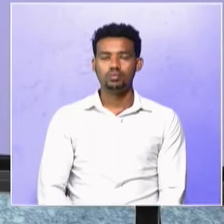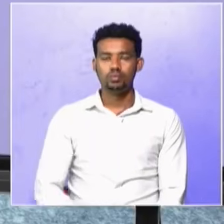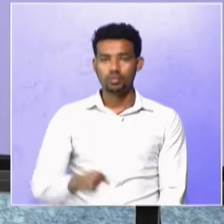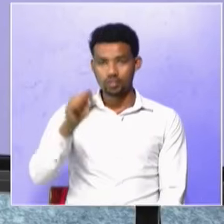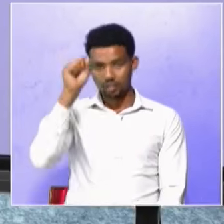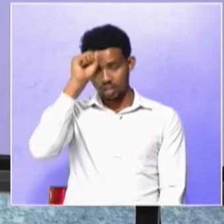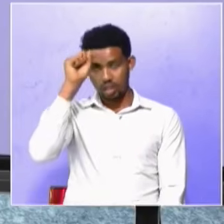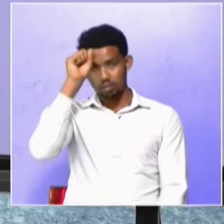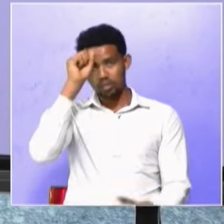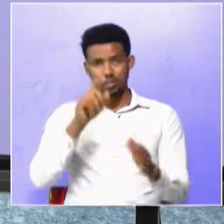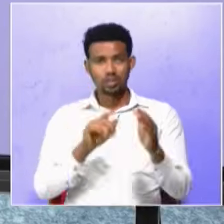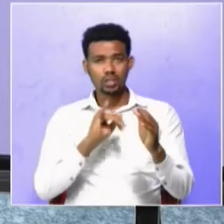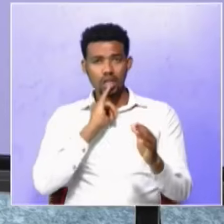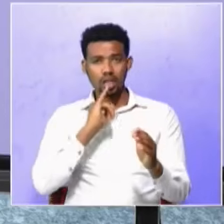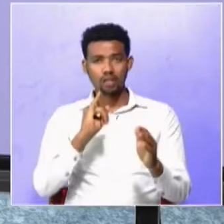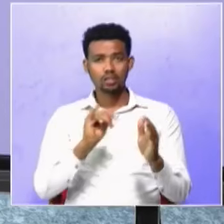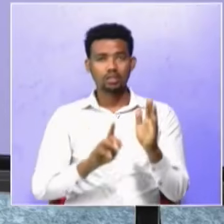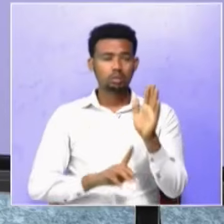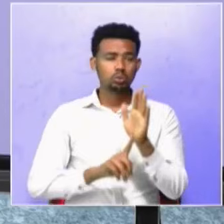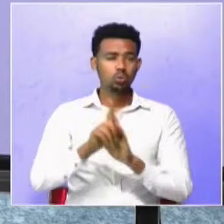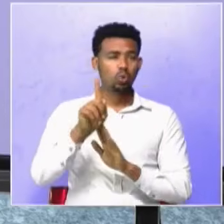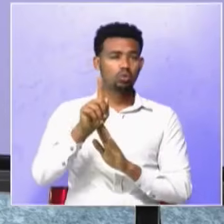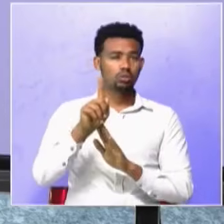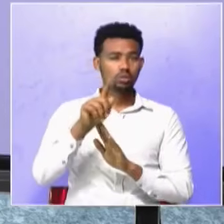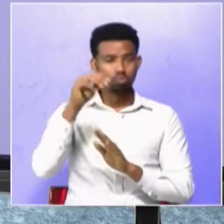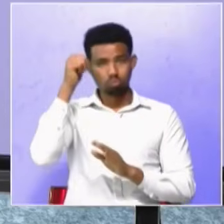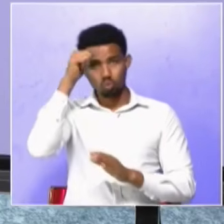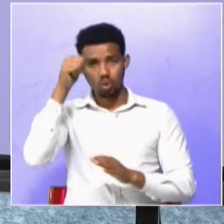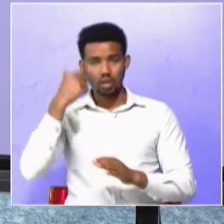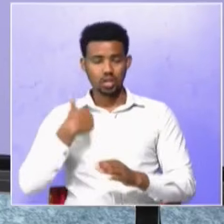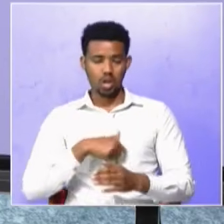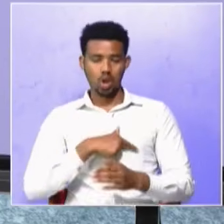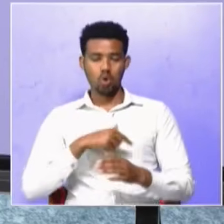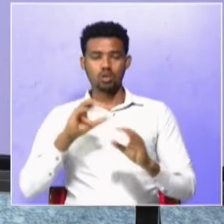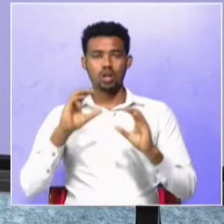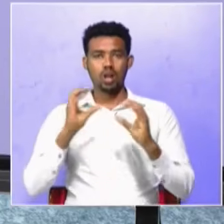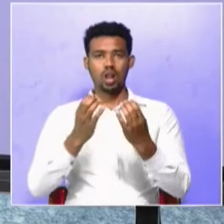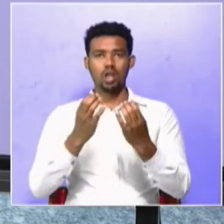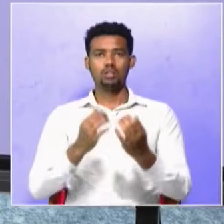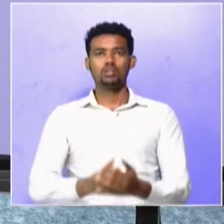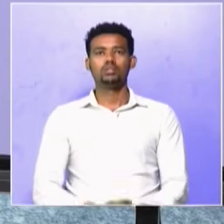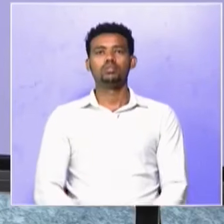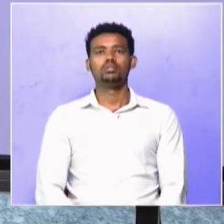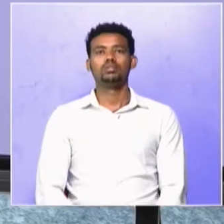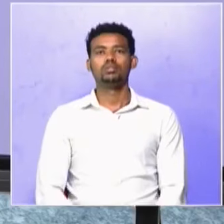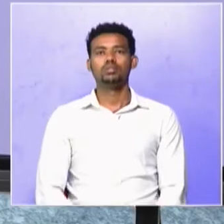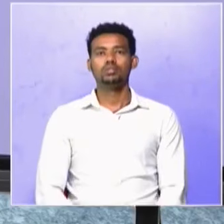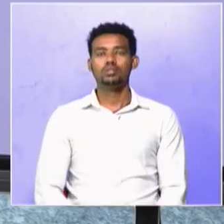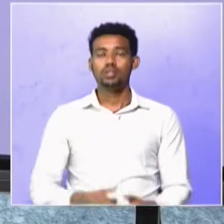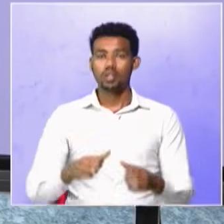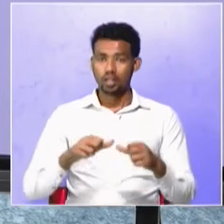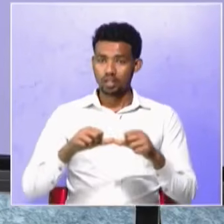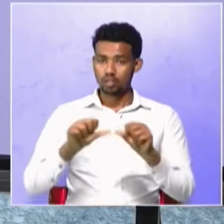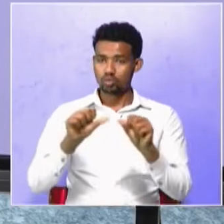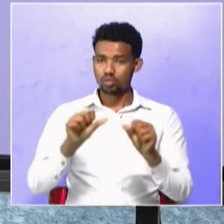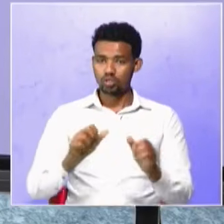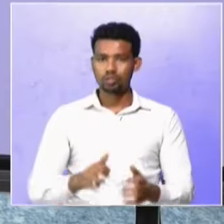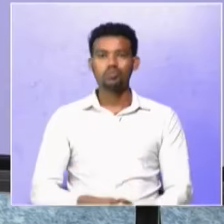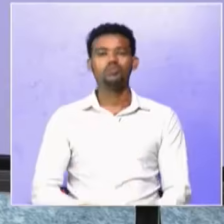Sami is the tallest boy in our class. In our class. Let us continue.